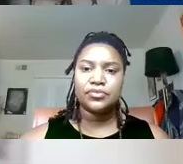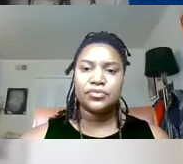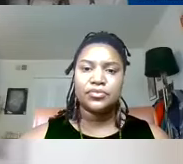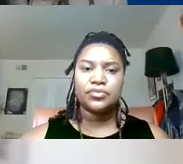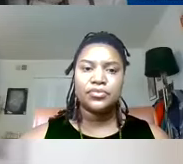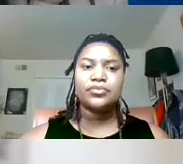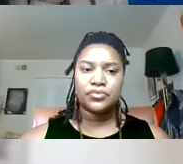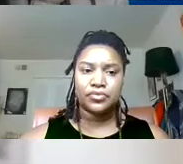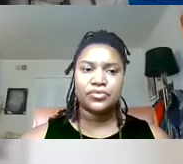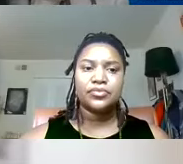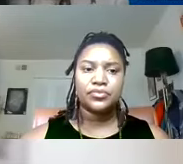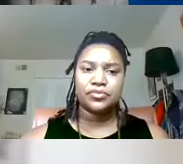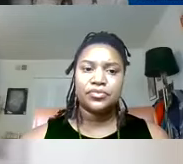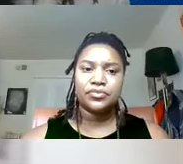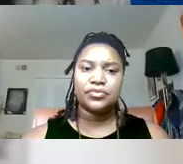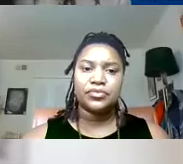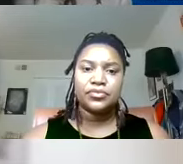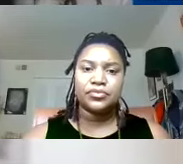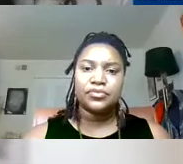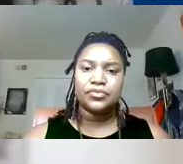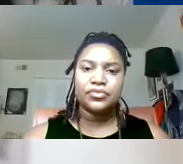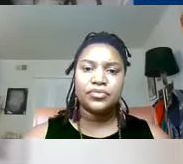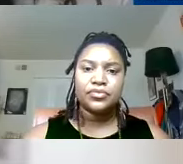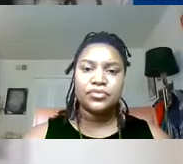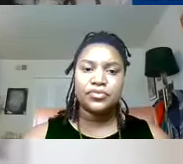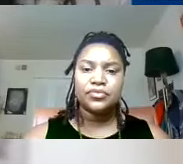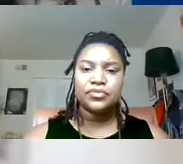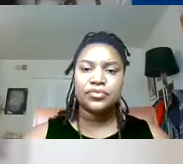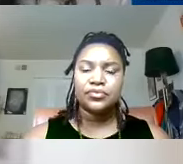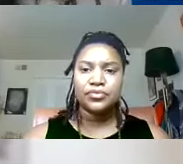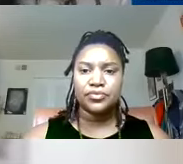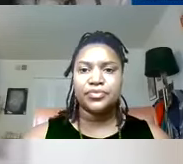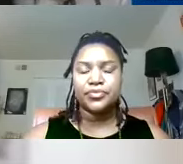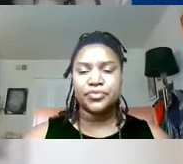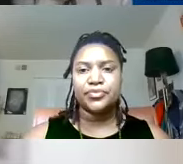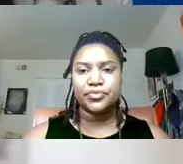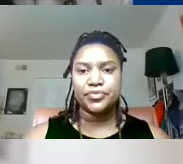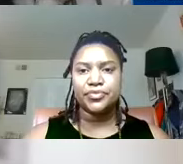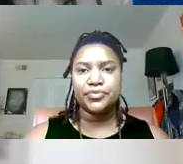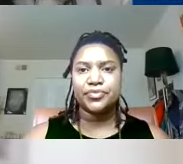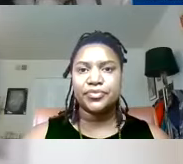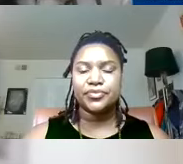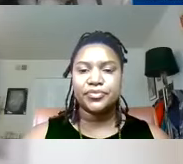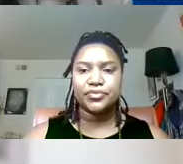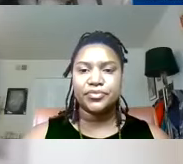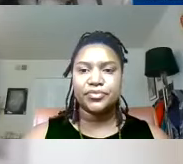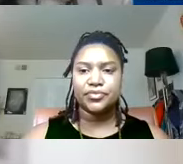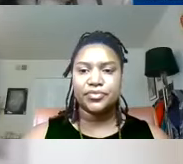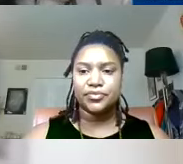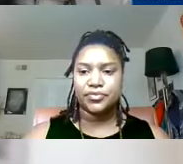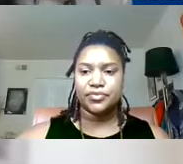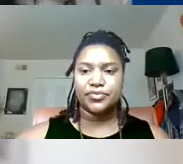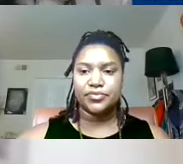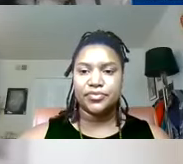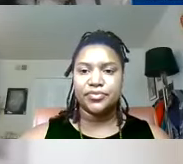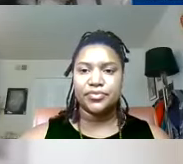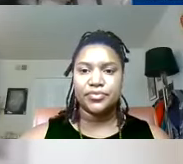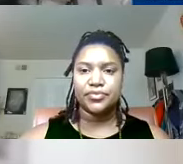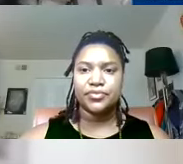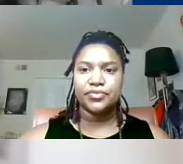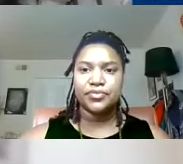as many people who would be willing to look me in the eye and say, Dr. Gates, I would rather get COVID than get